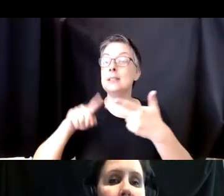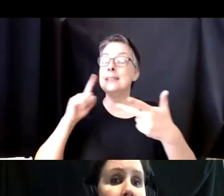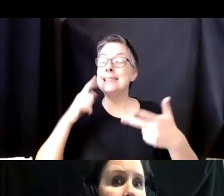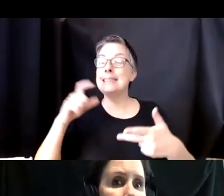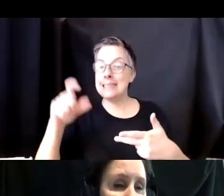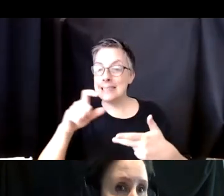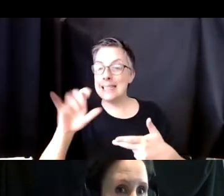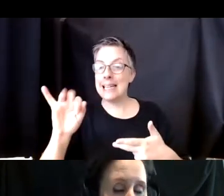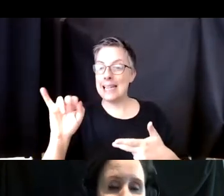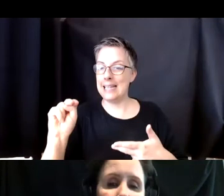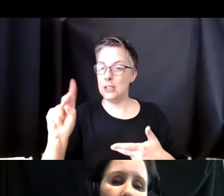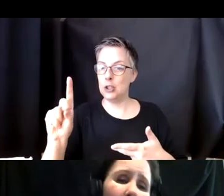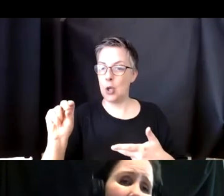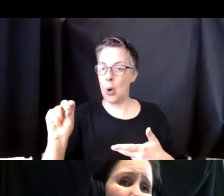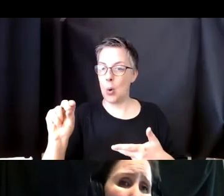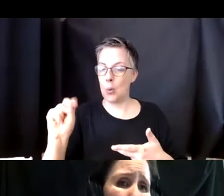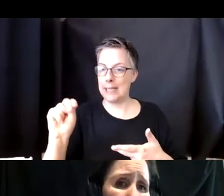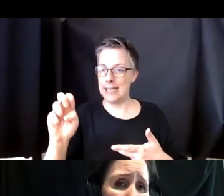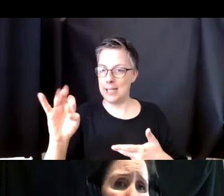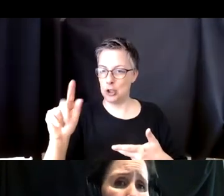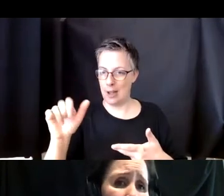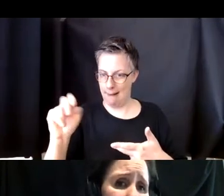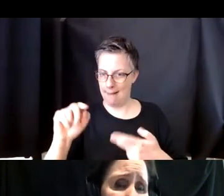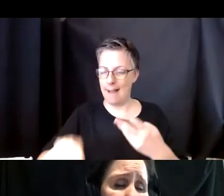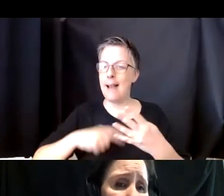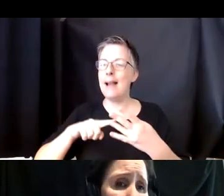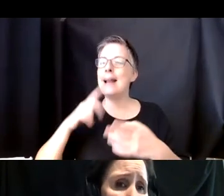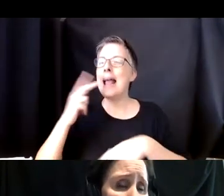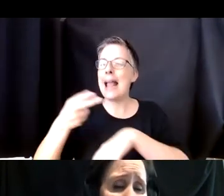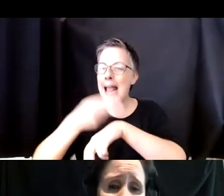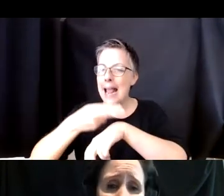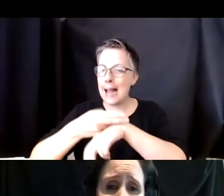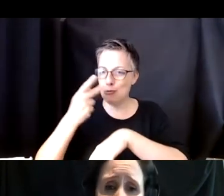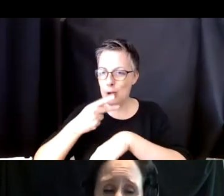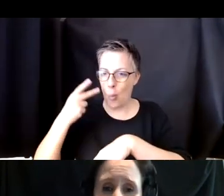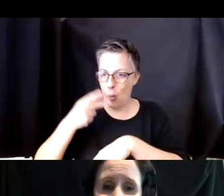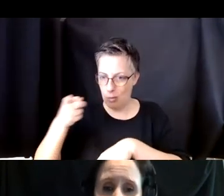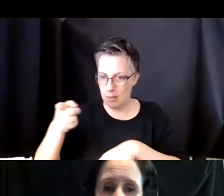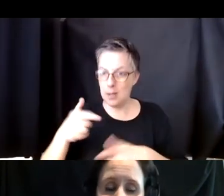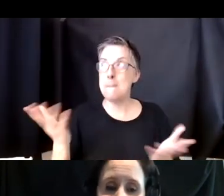and Haitian Creole. So it gave more people more access to what I was talking about.